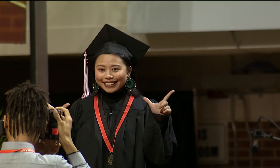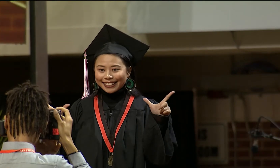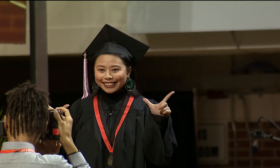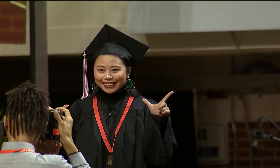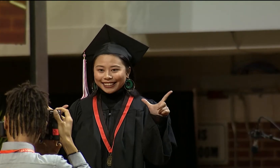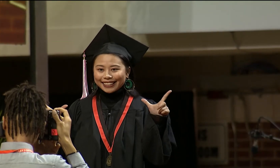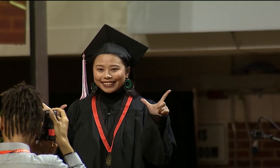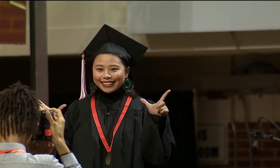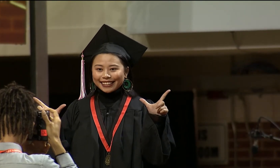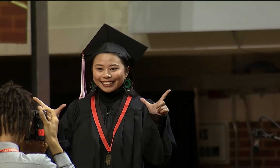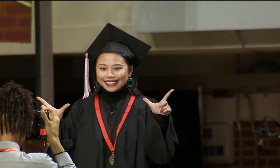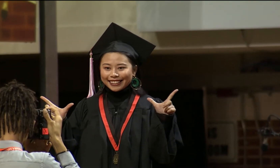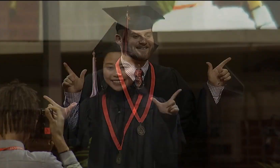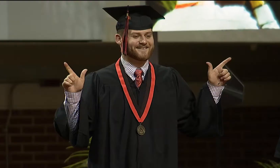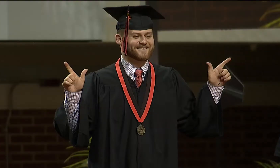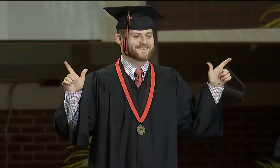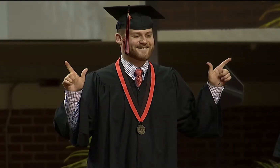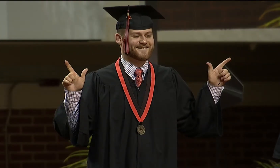Jia Si Chi.